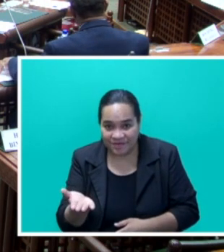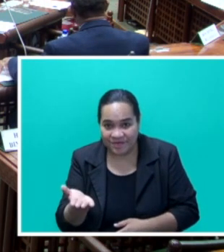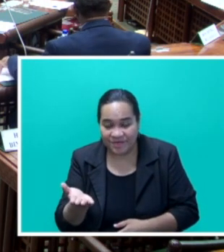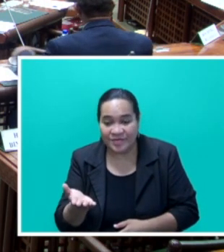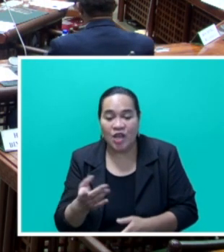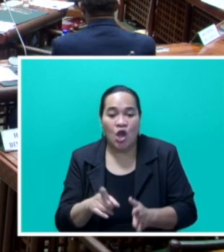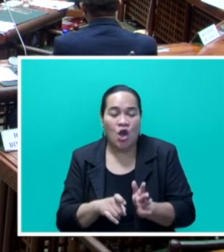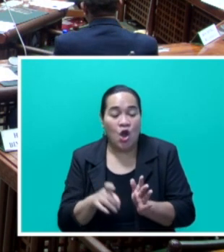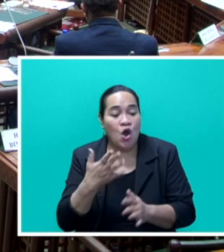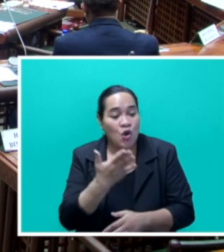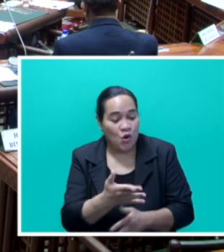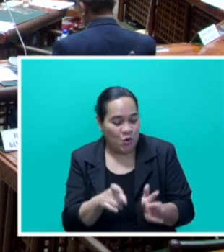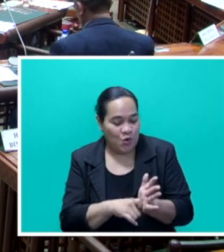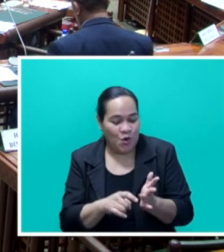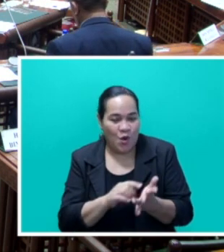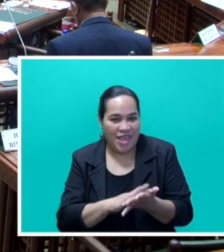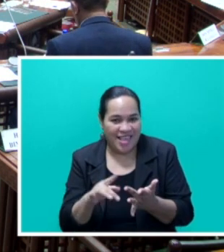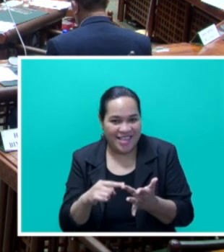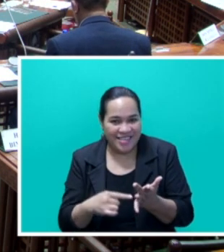Rohit Sharma.